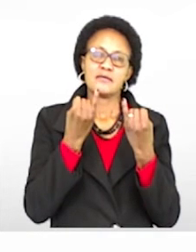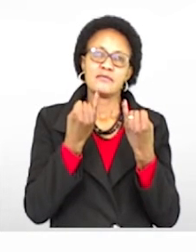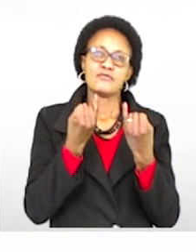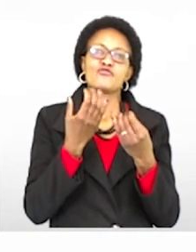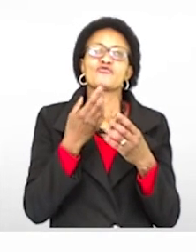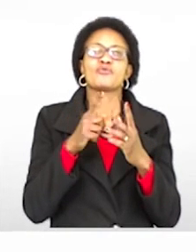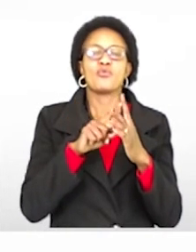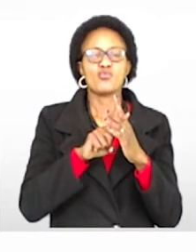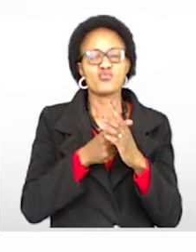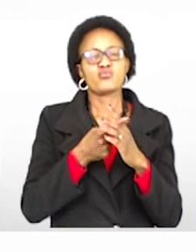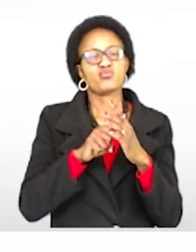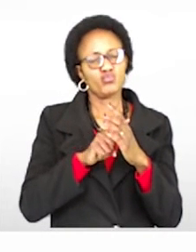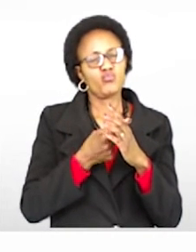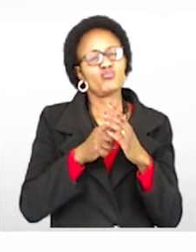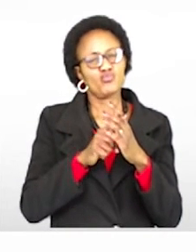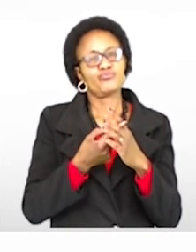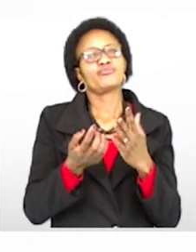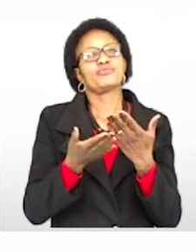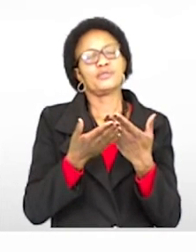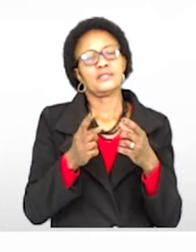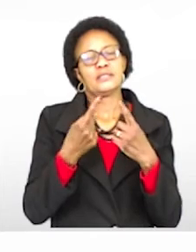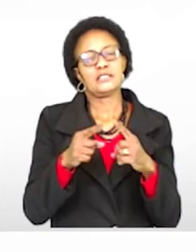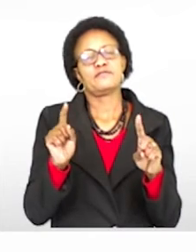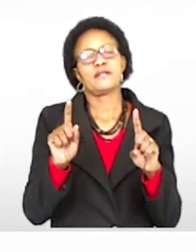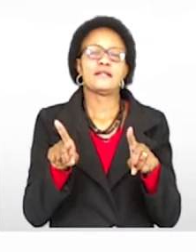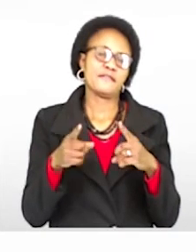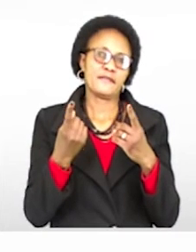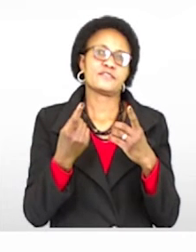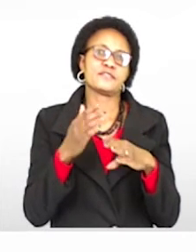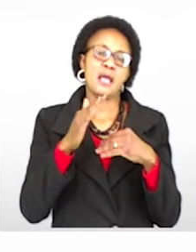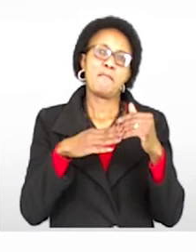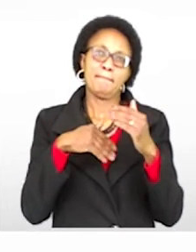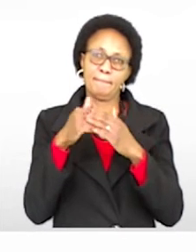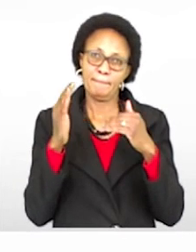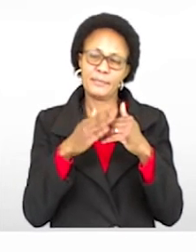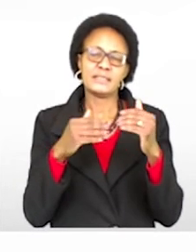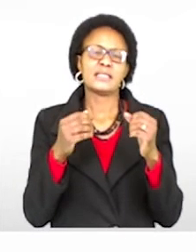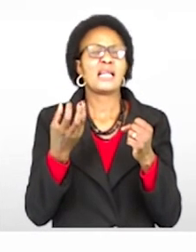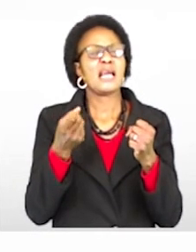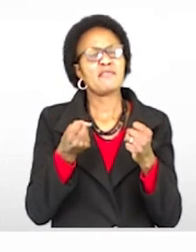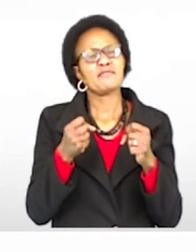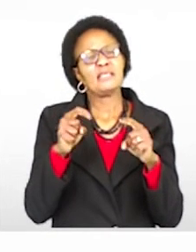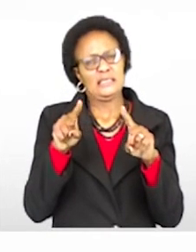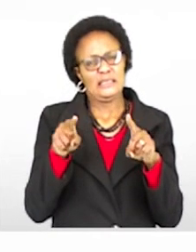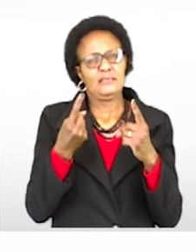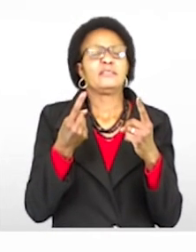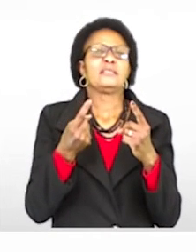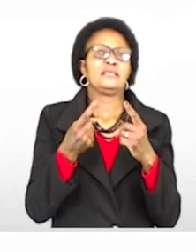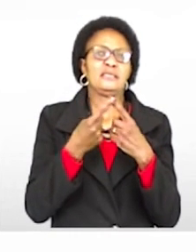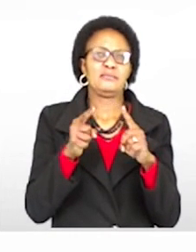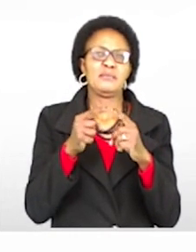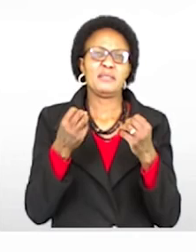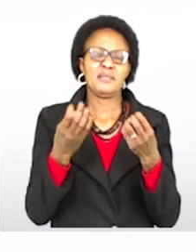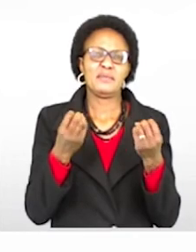are building or constructing things, and they need lots of tools to make sure that the buildings